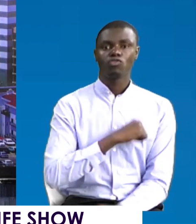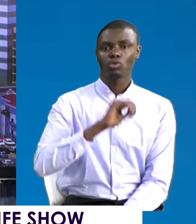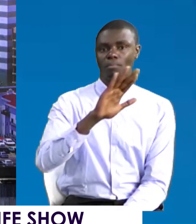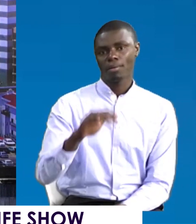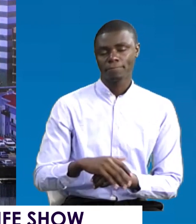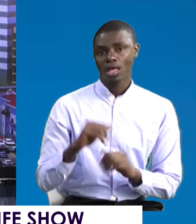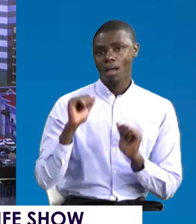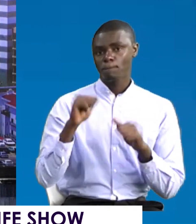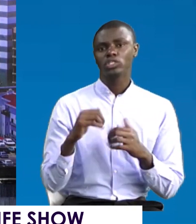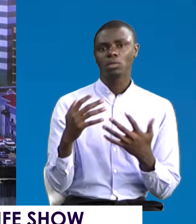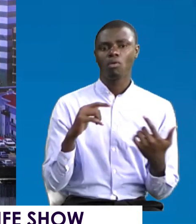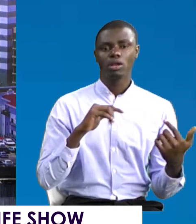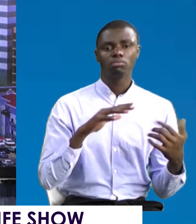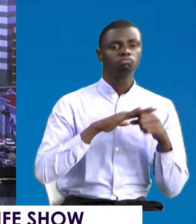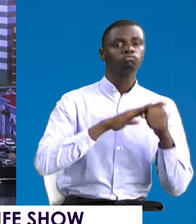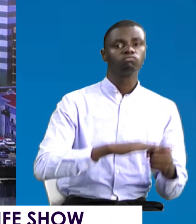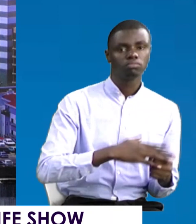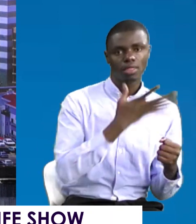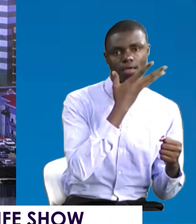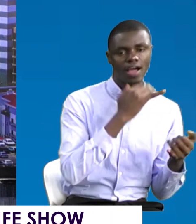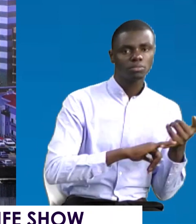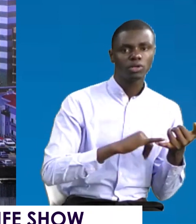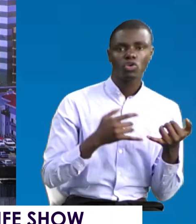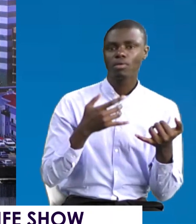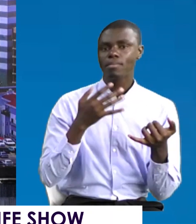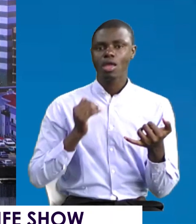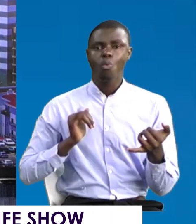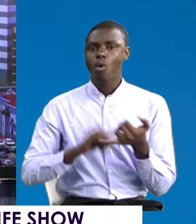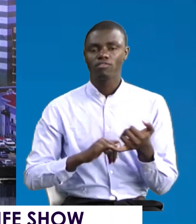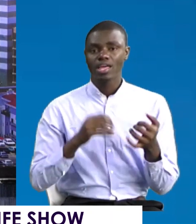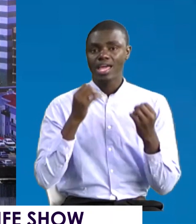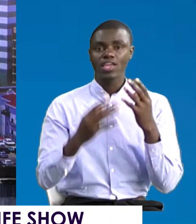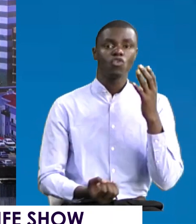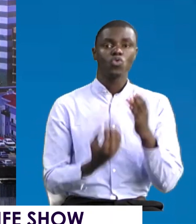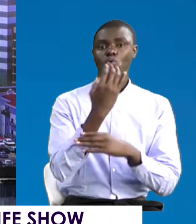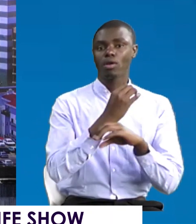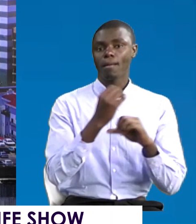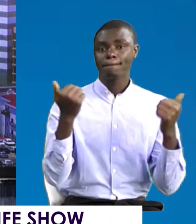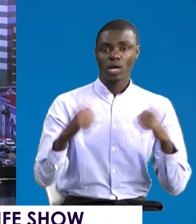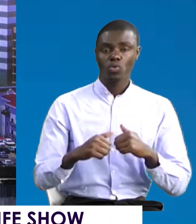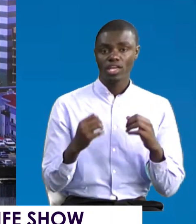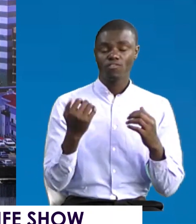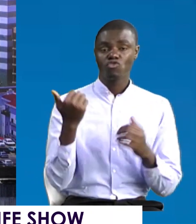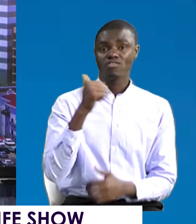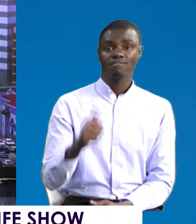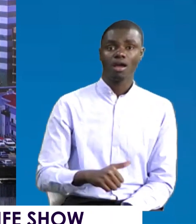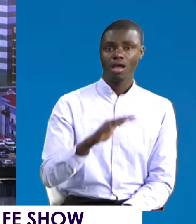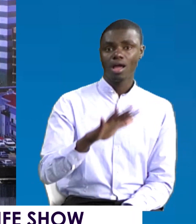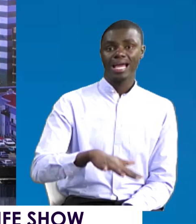You can end up mistreating your husband or your wife if you never grew up, if you are never raised up.